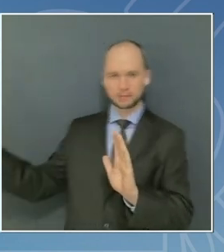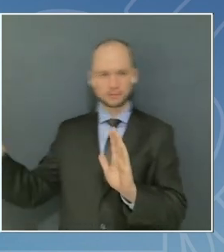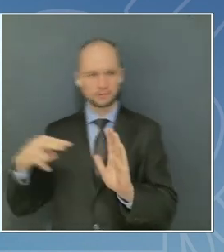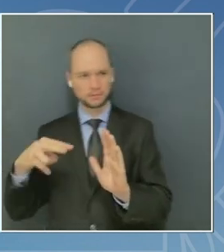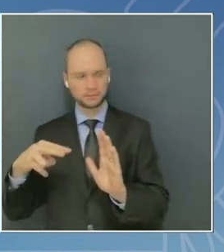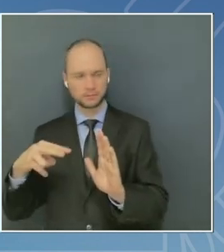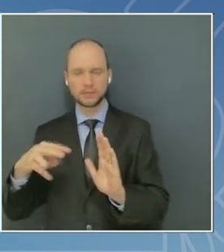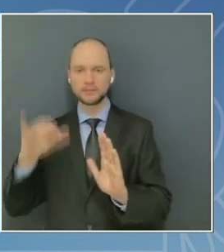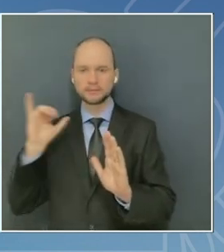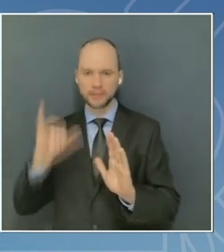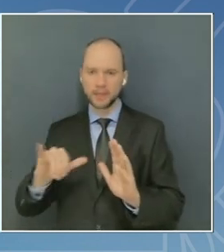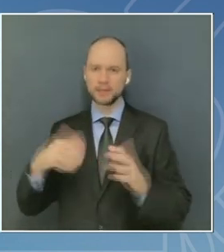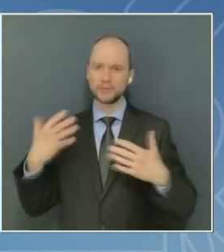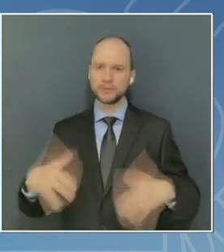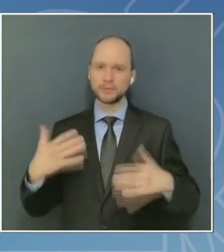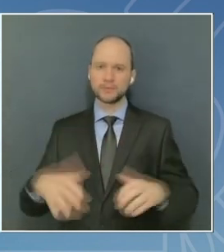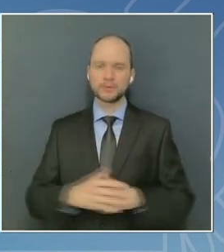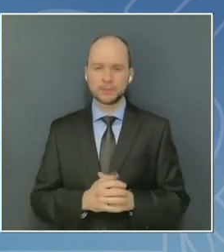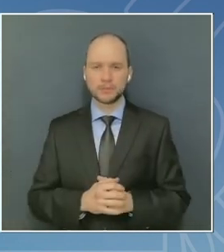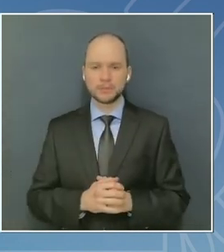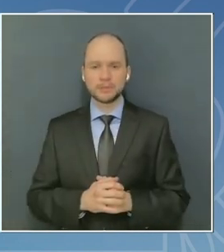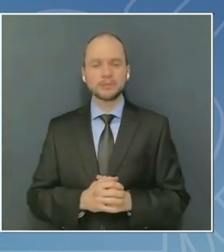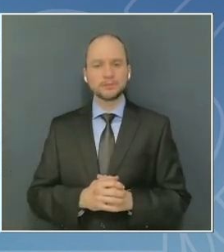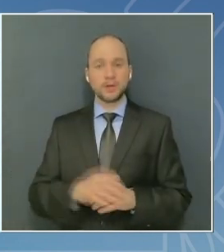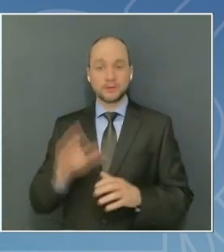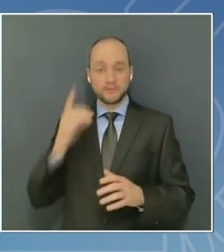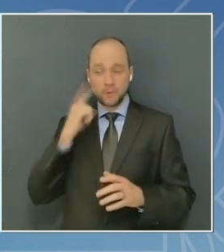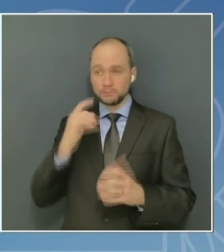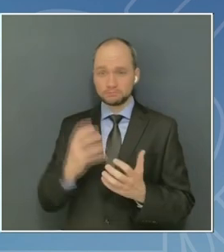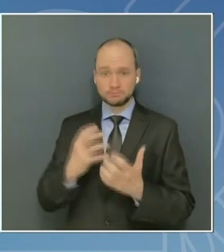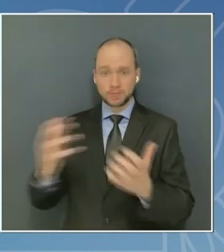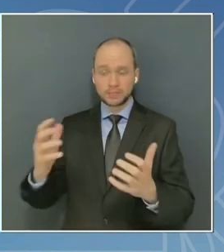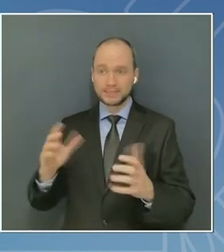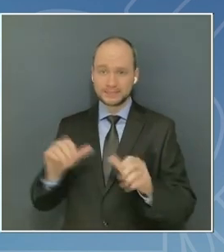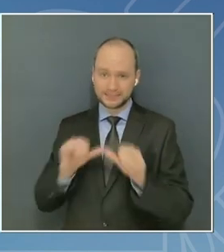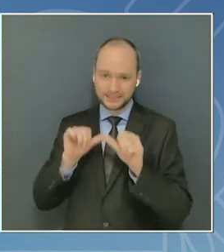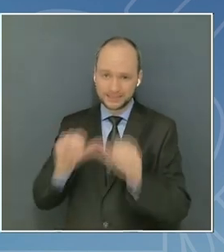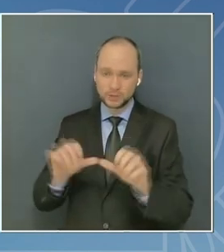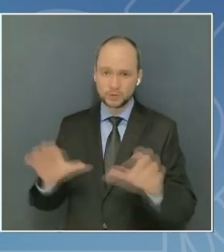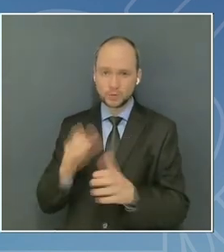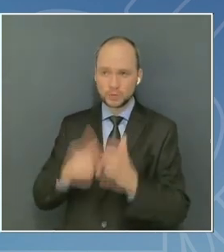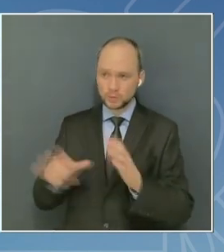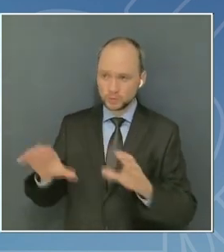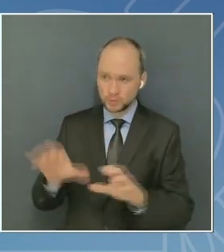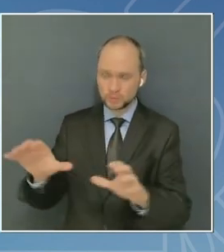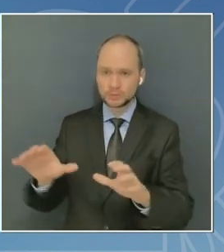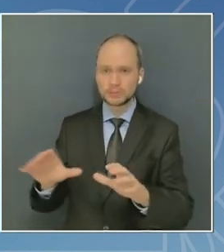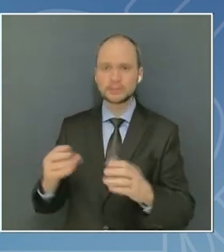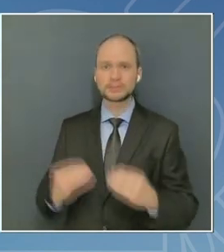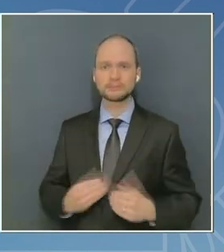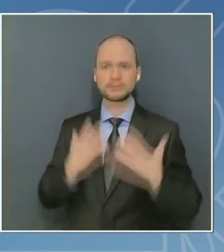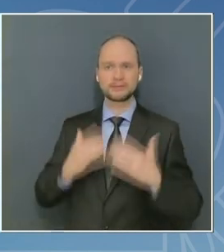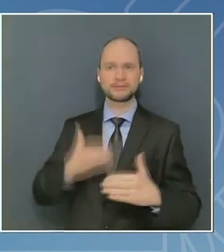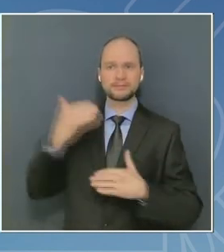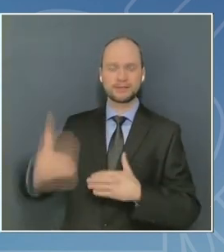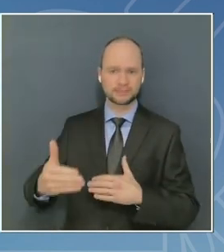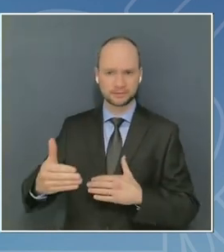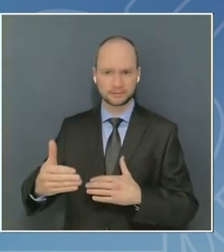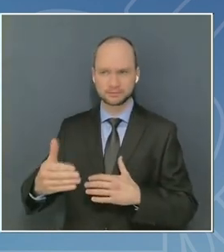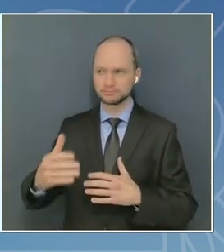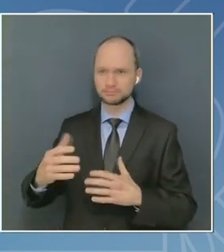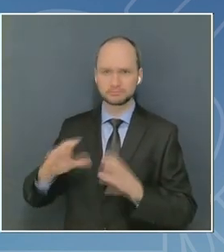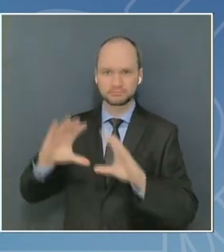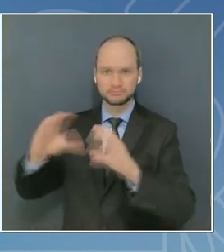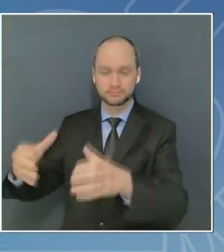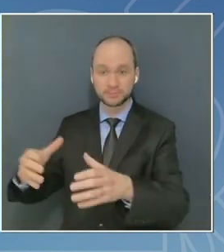And I would say, keep to our listeners, keep doing what you're doing and inspiring the next generation. It matters. It really matters.